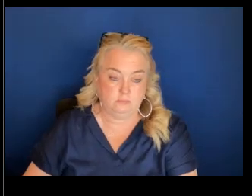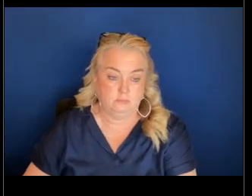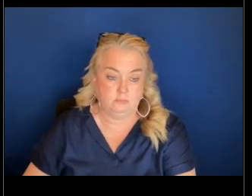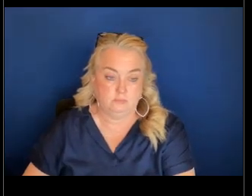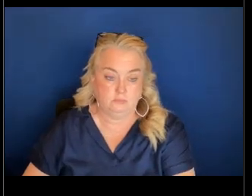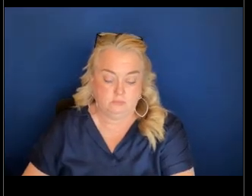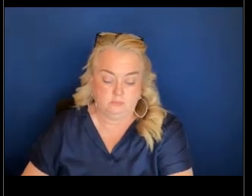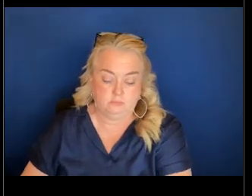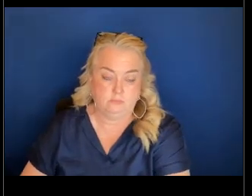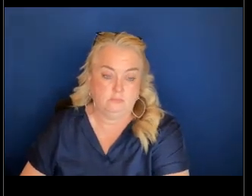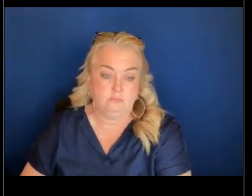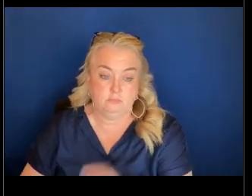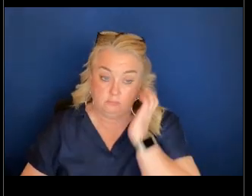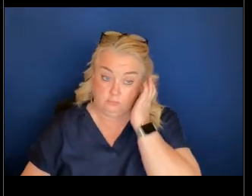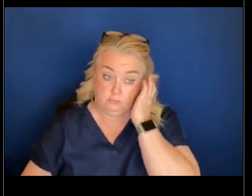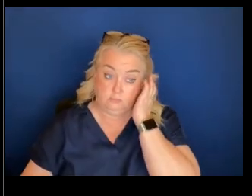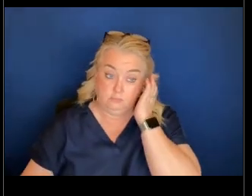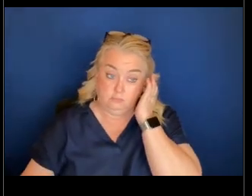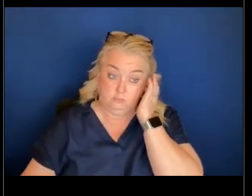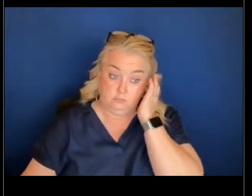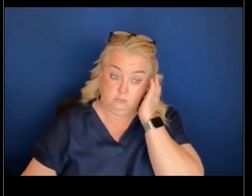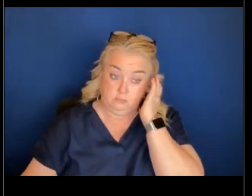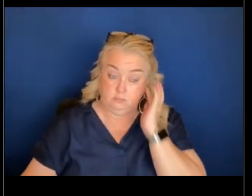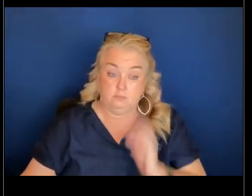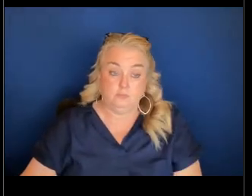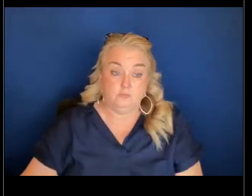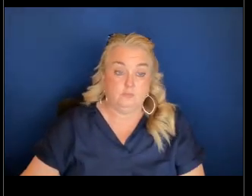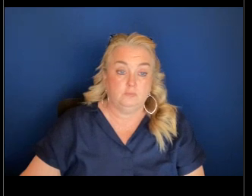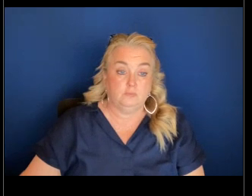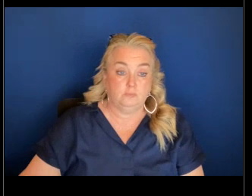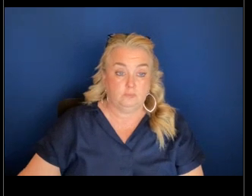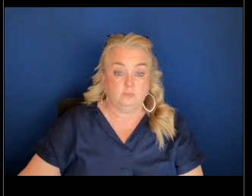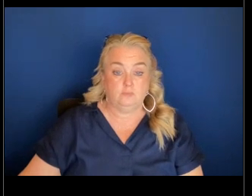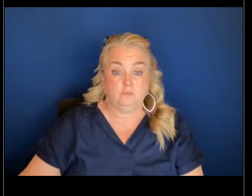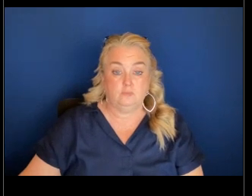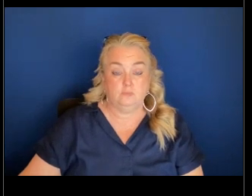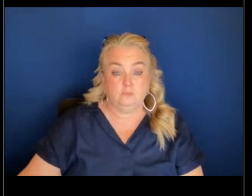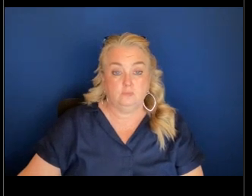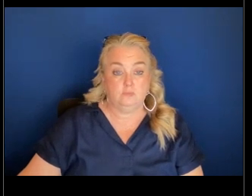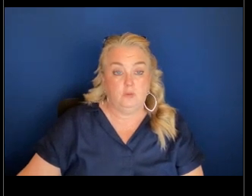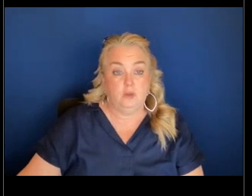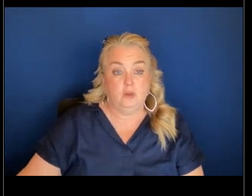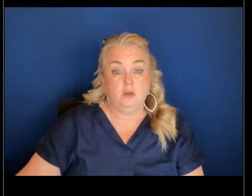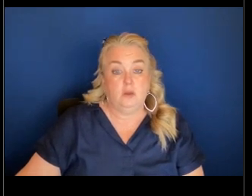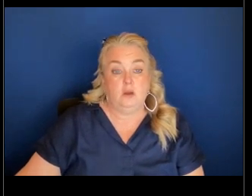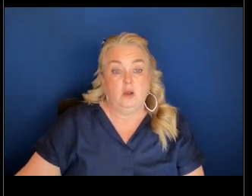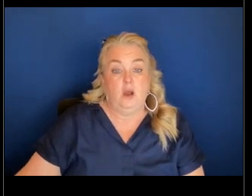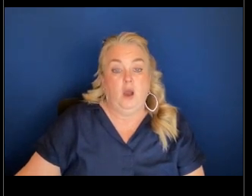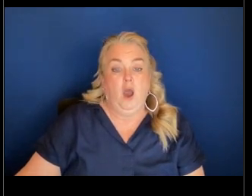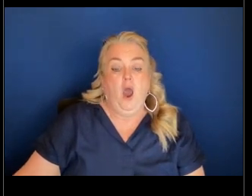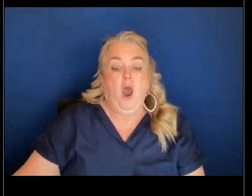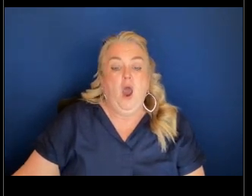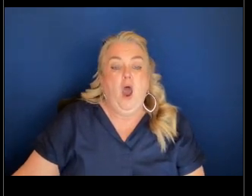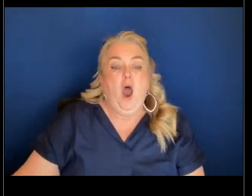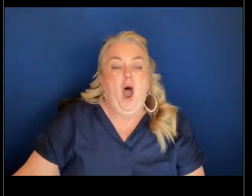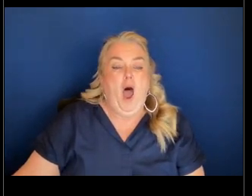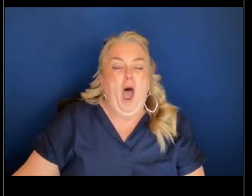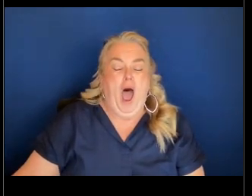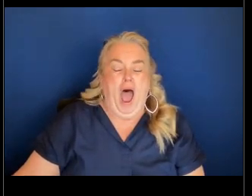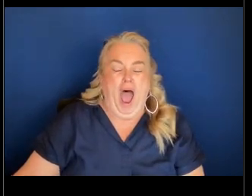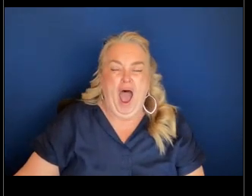The first option, 40 inches. Second option, 50 inches. And the third option,